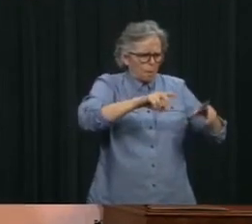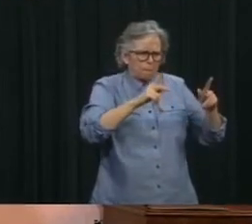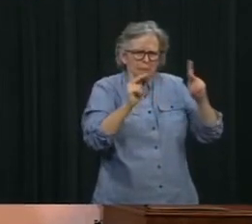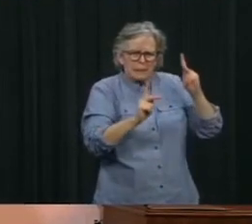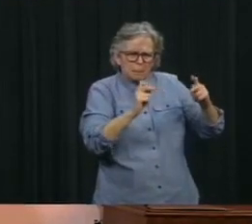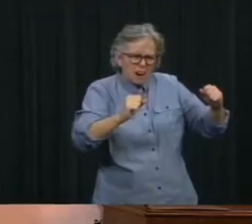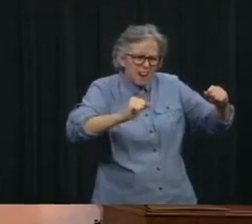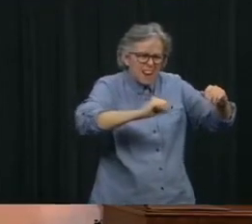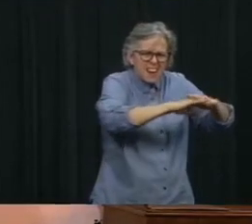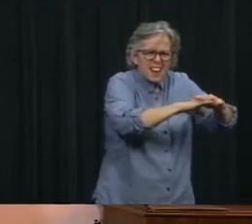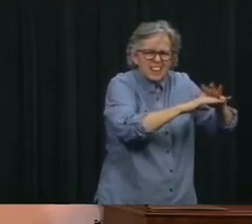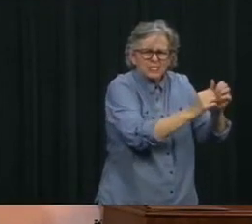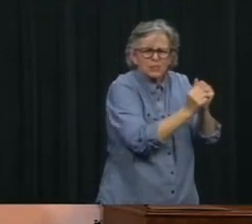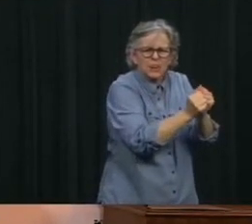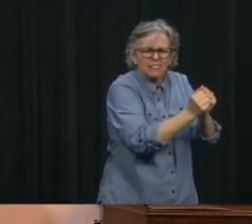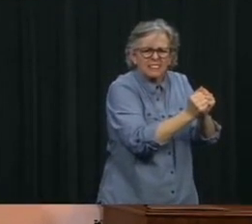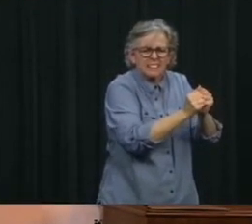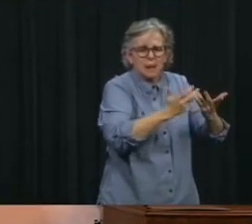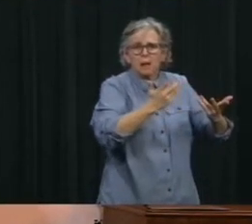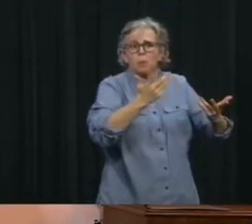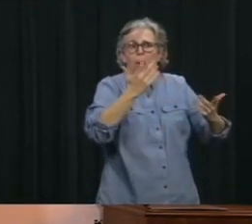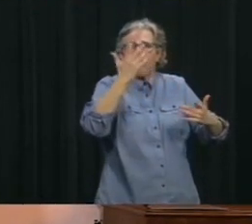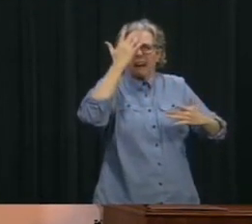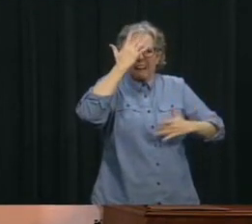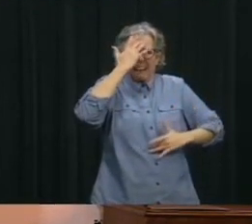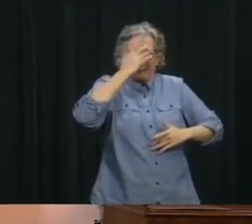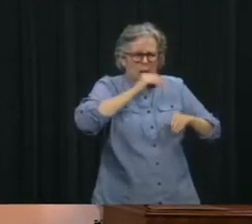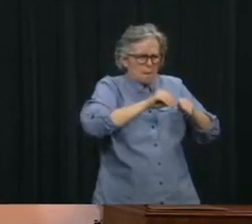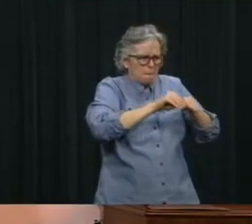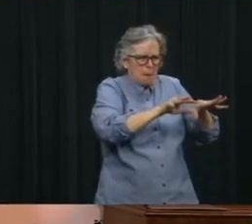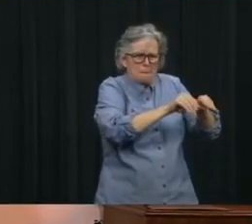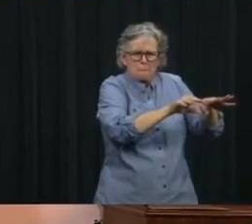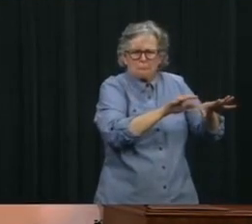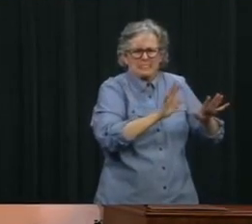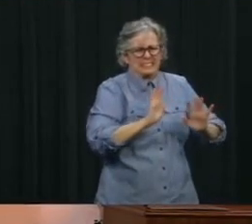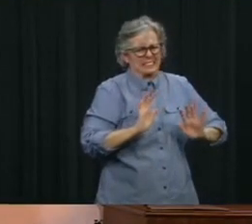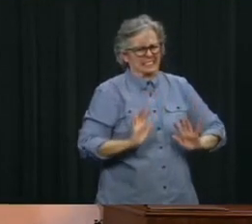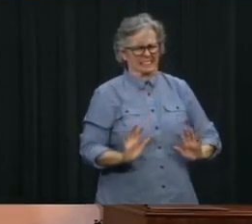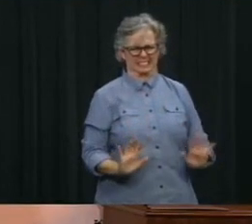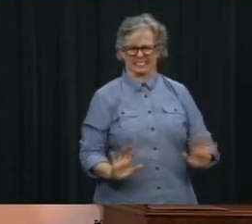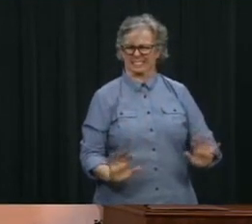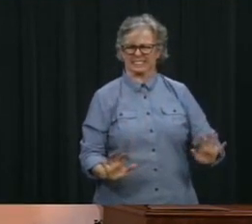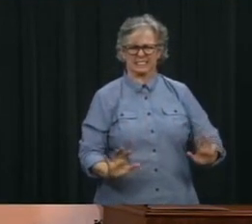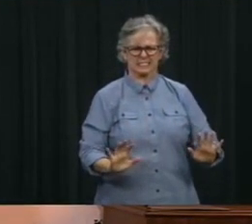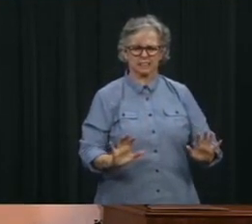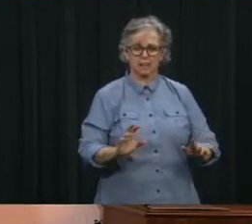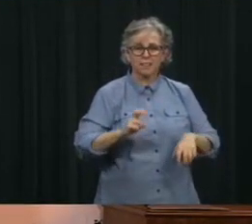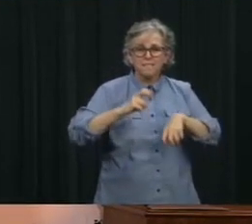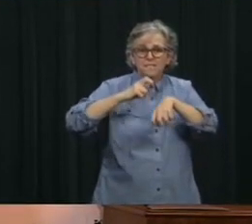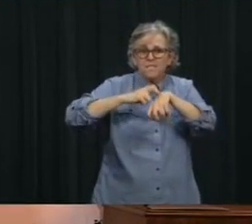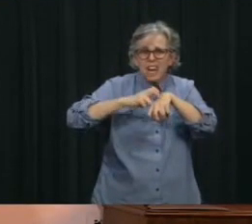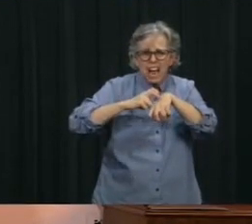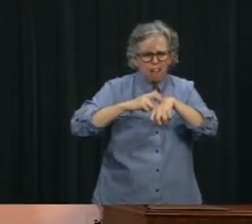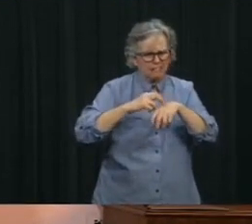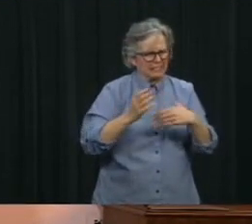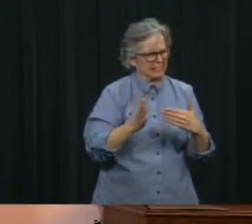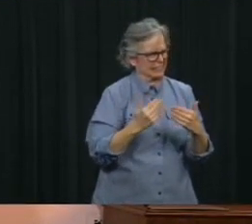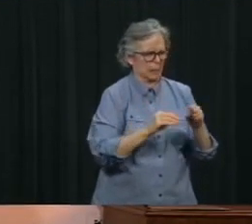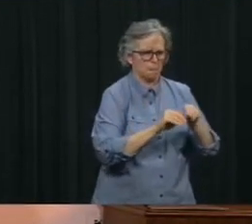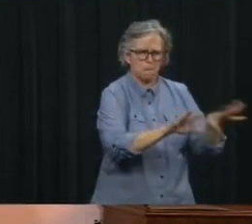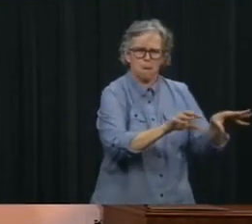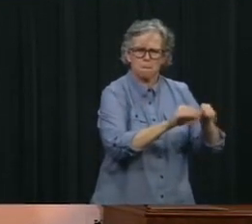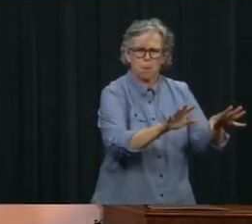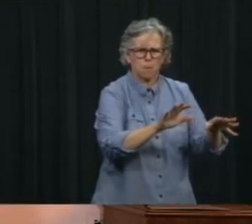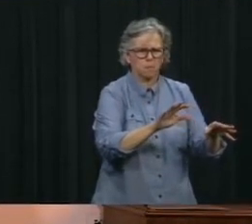of disease, spread of this virus. So these will also be closing